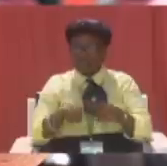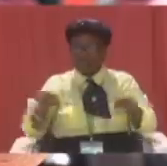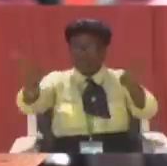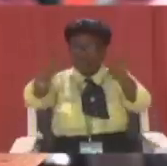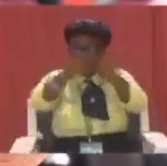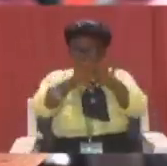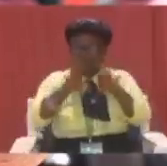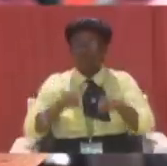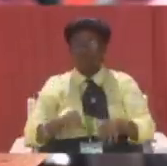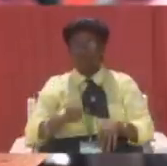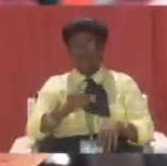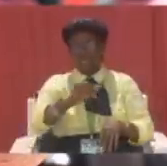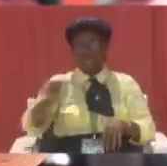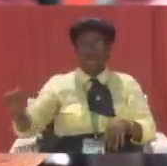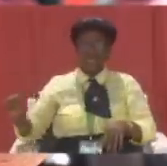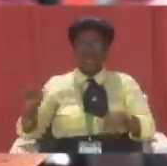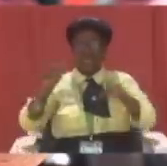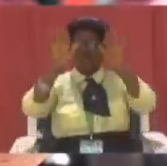A wonder